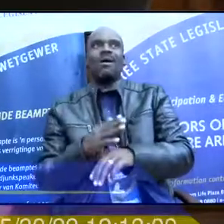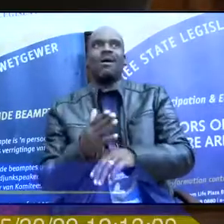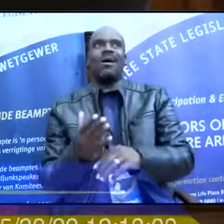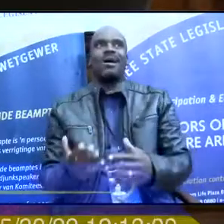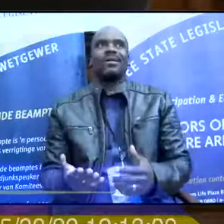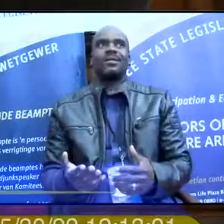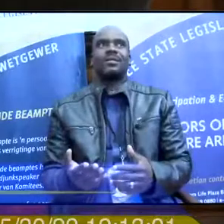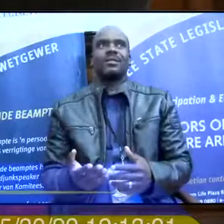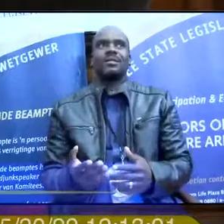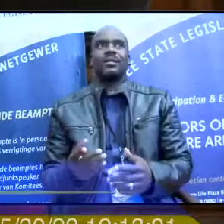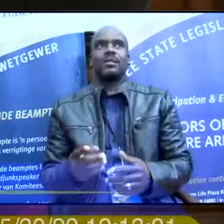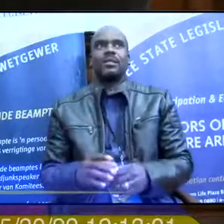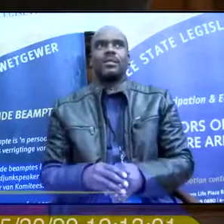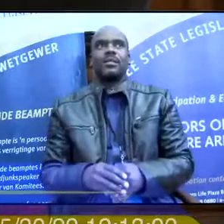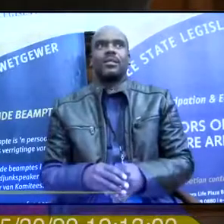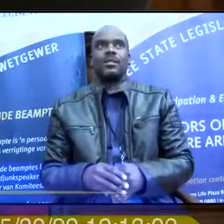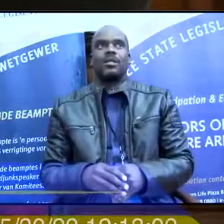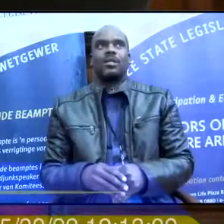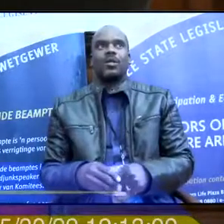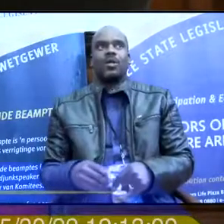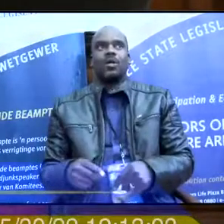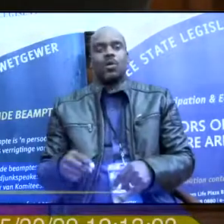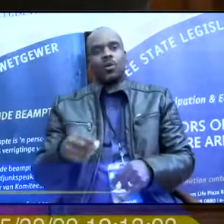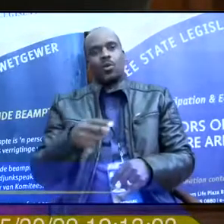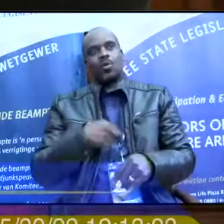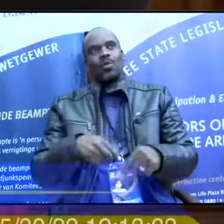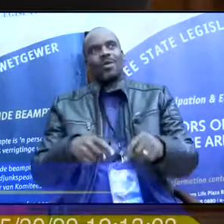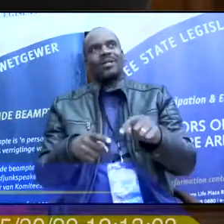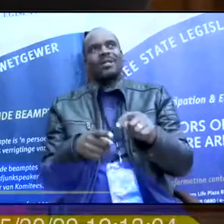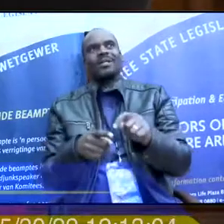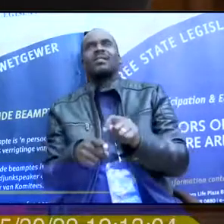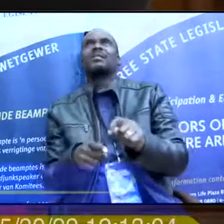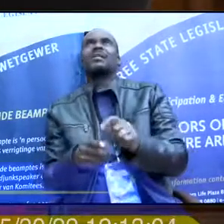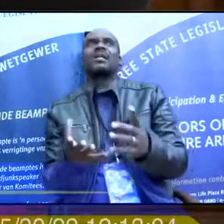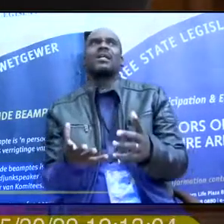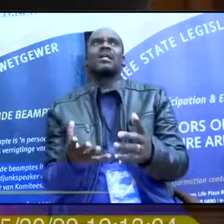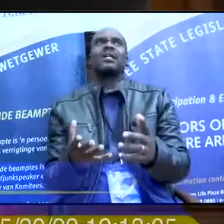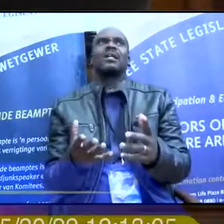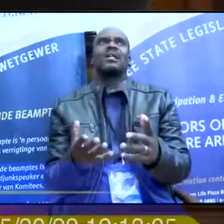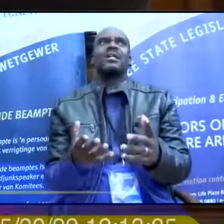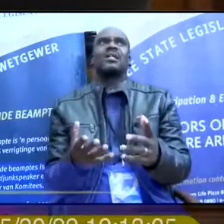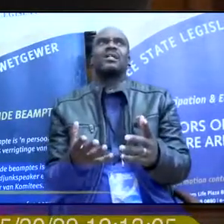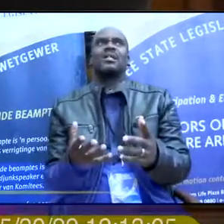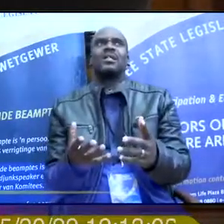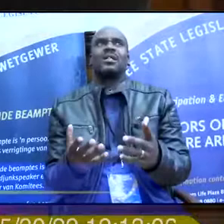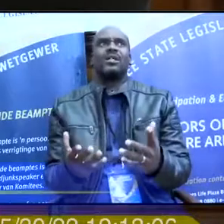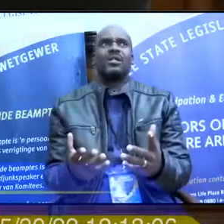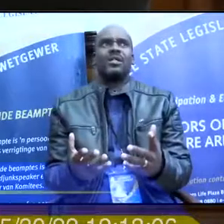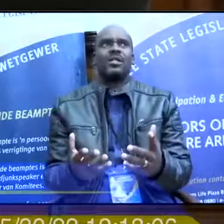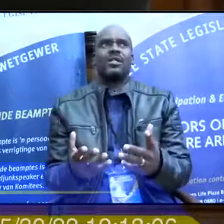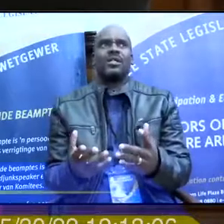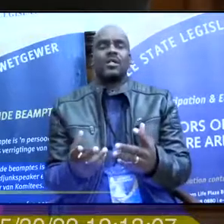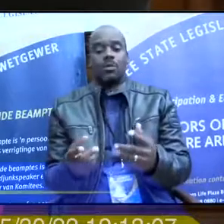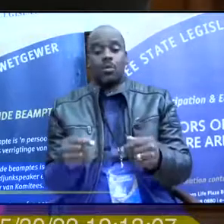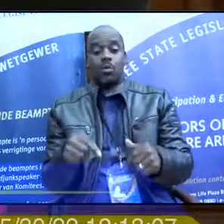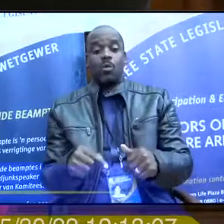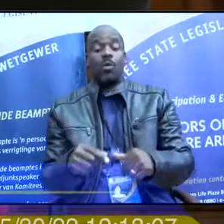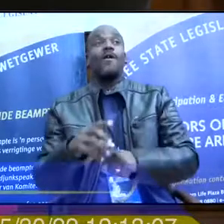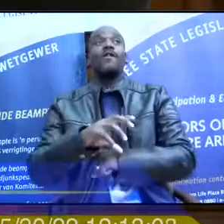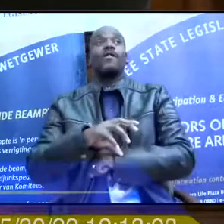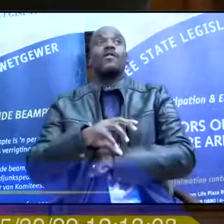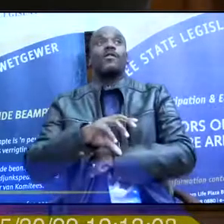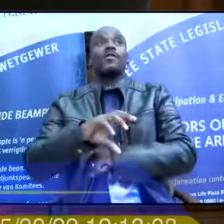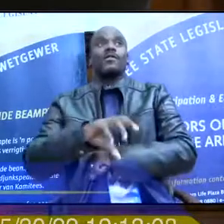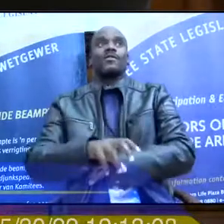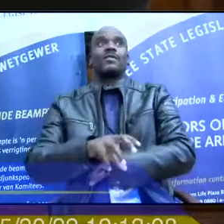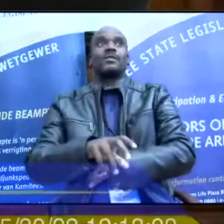district we got face to face with naked poverty in that area and